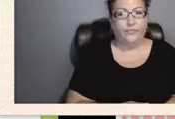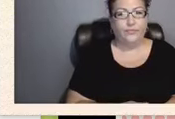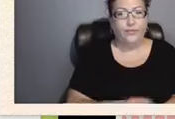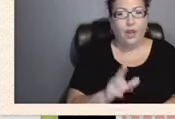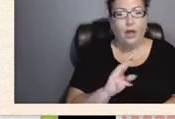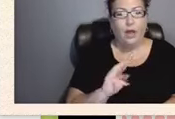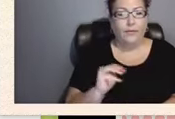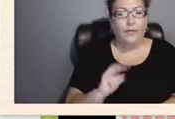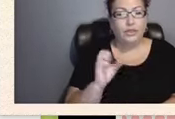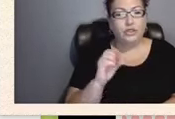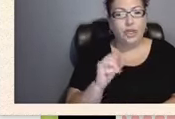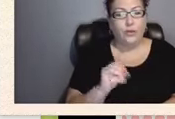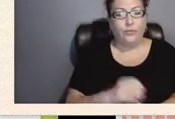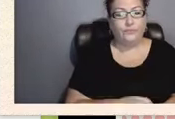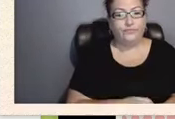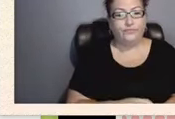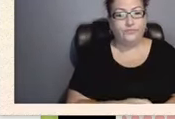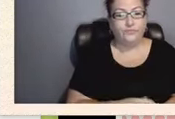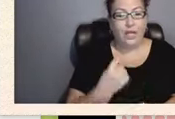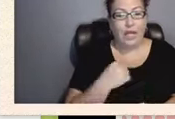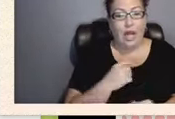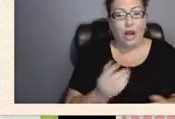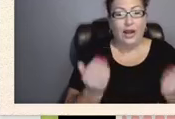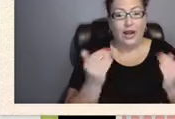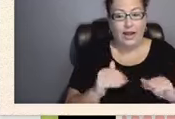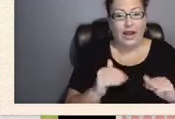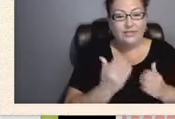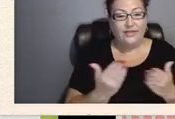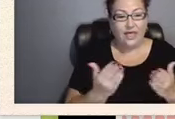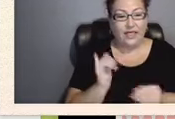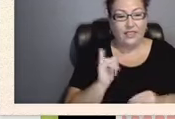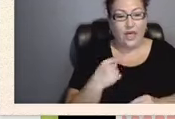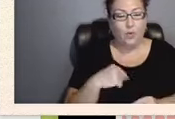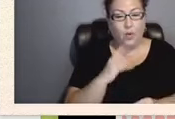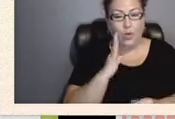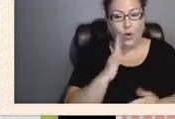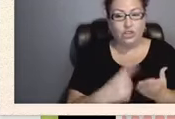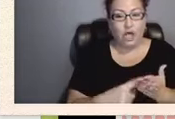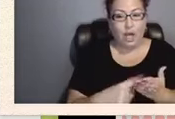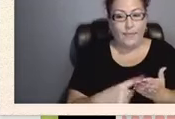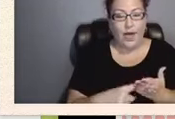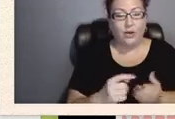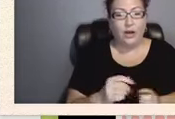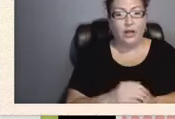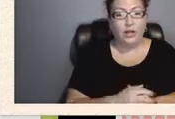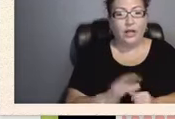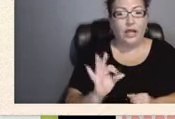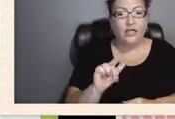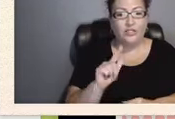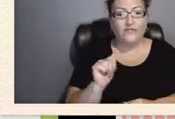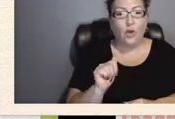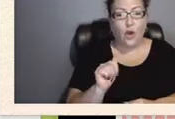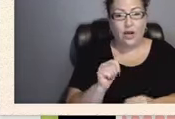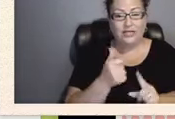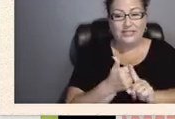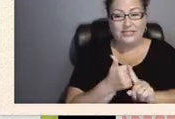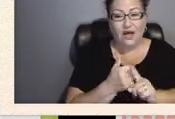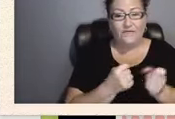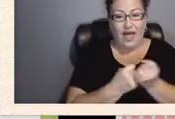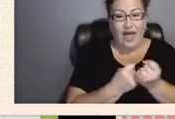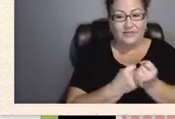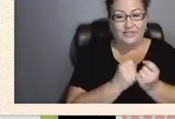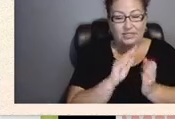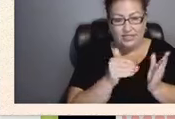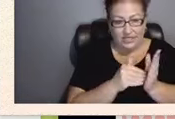So our next thing that we are going to talk about is Florida Self-Advocacy